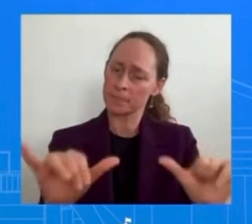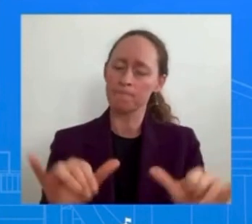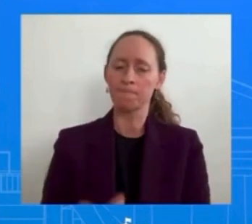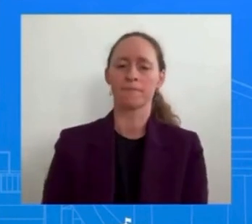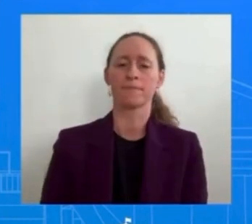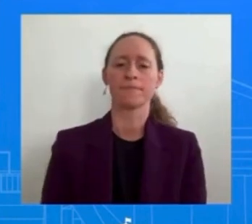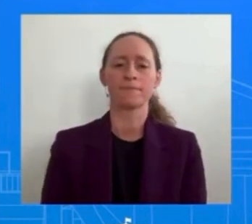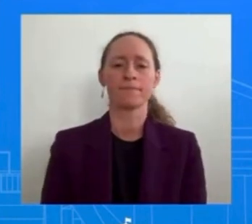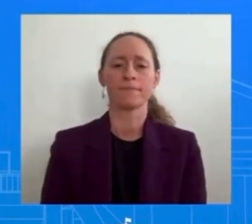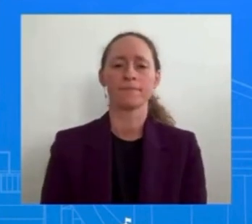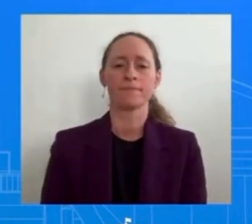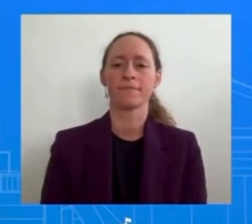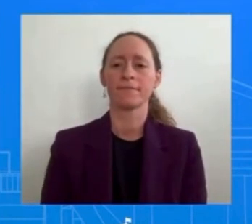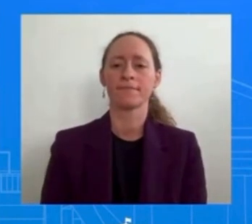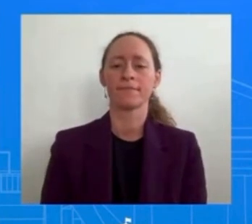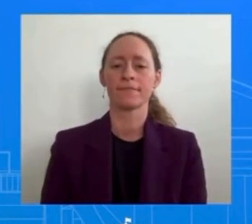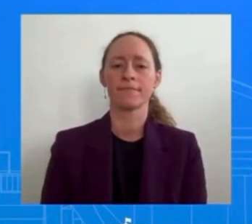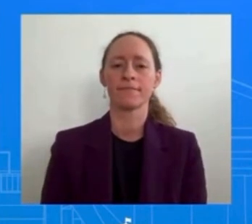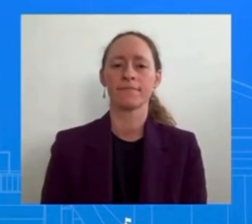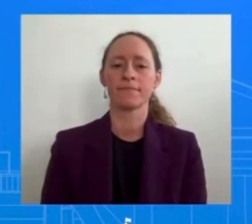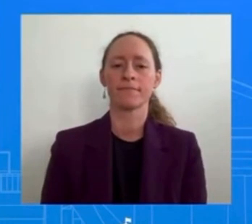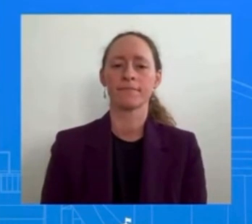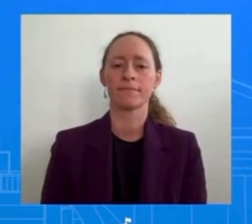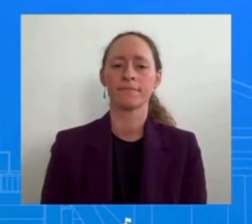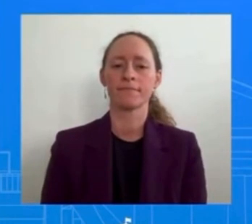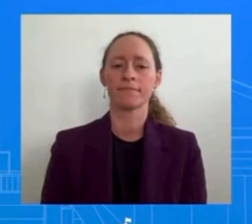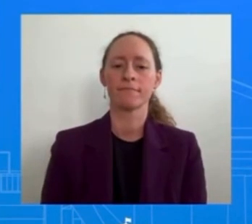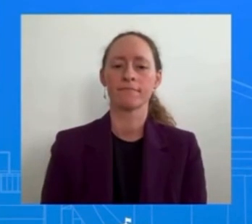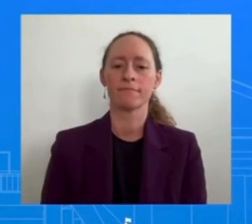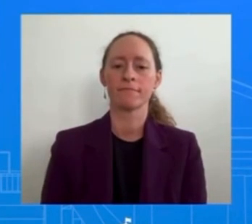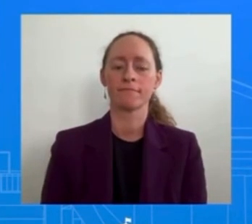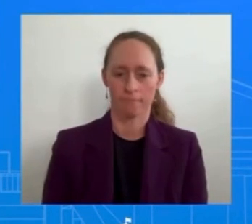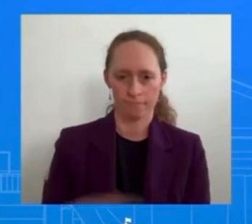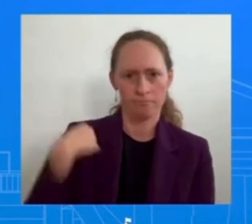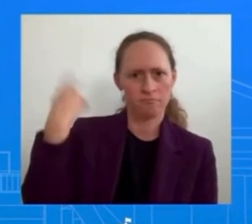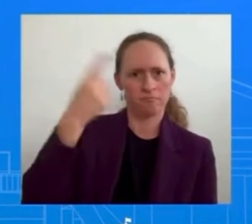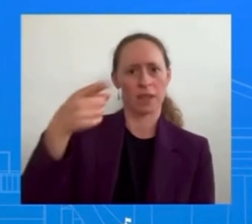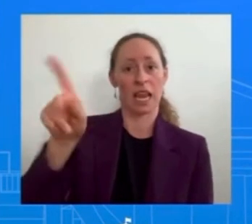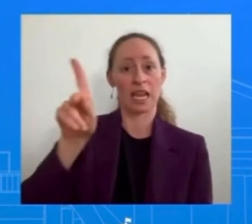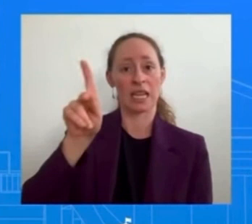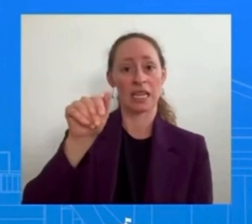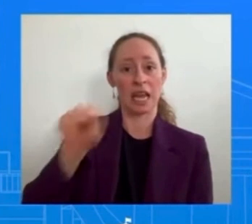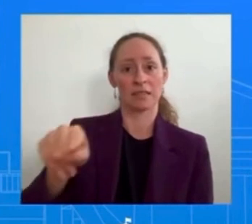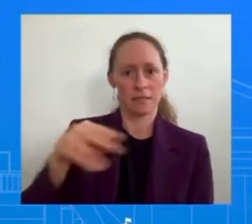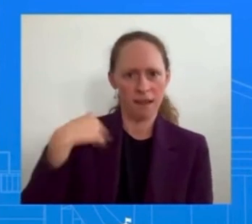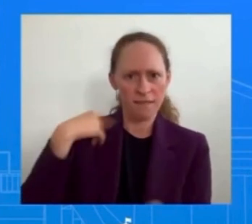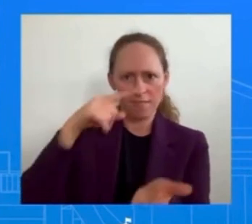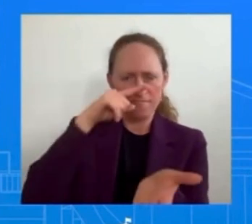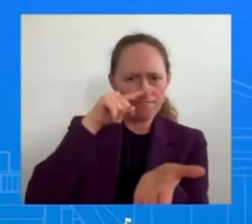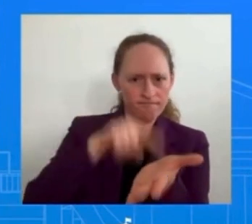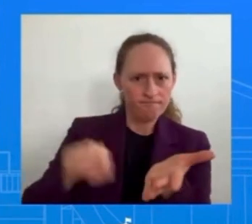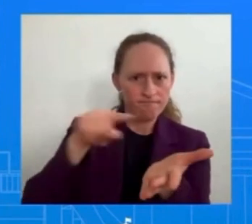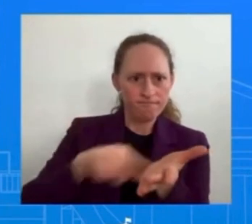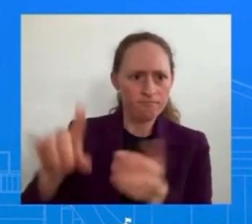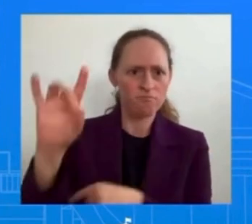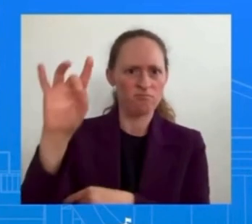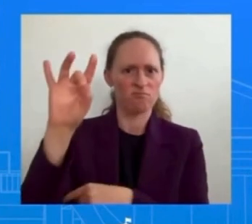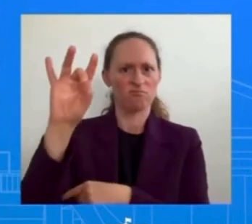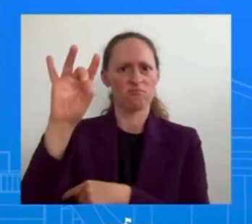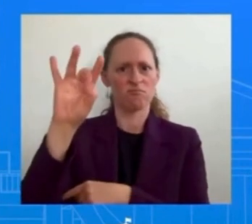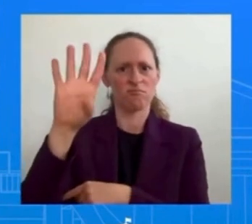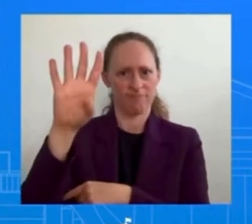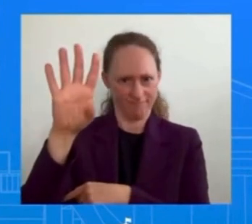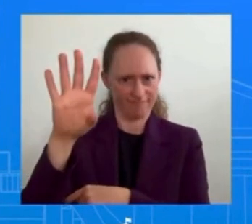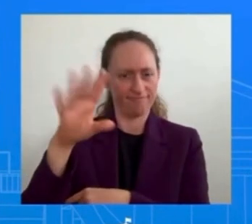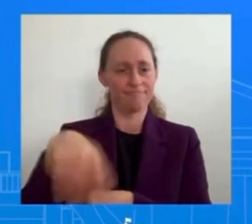Investigators in Kansas are looking into a raid on a newspaper office there. Has the president read anything